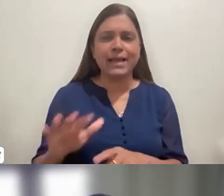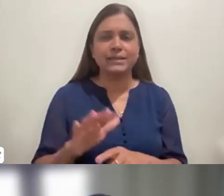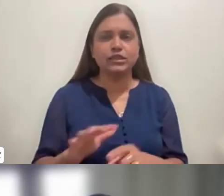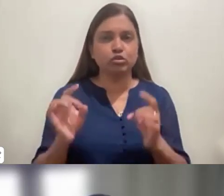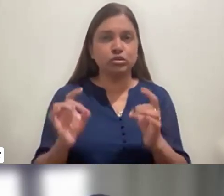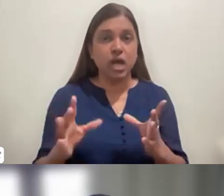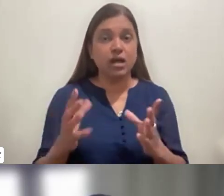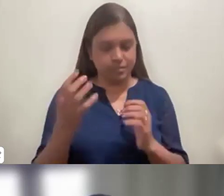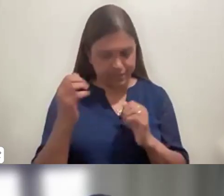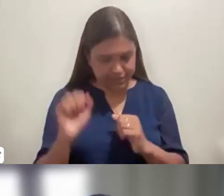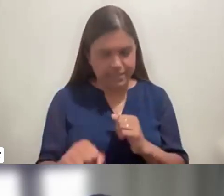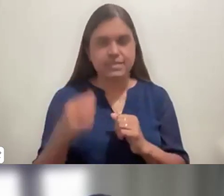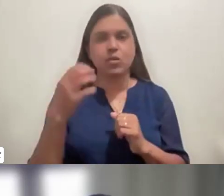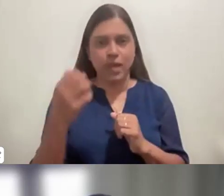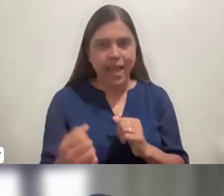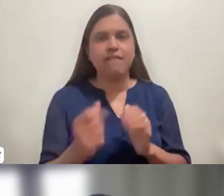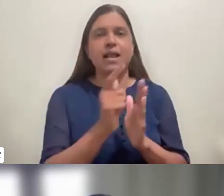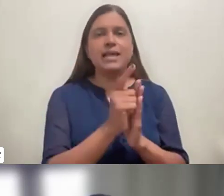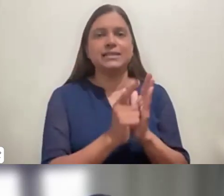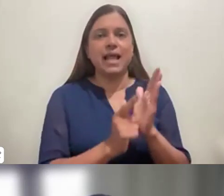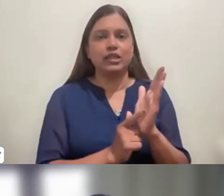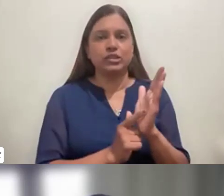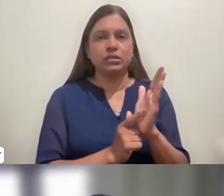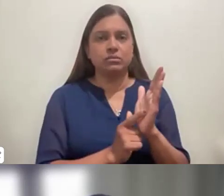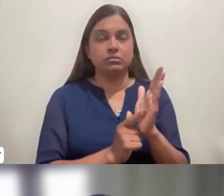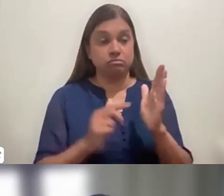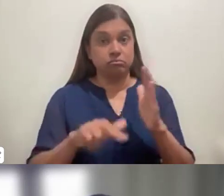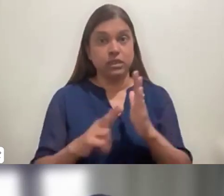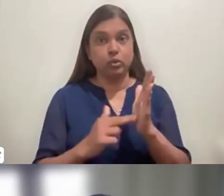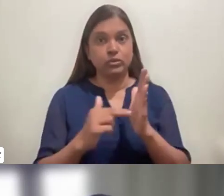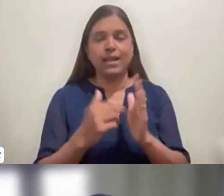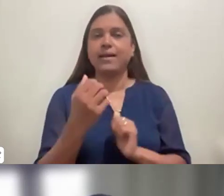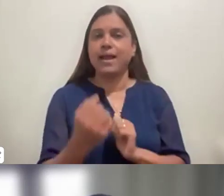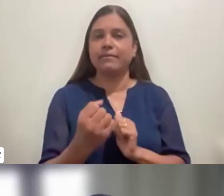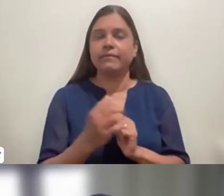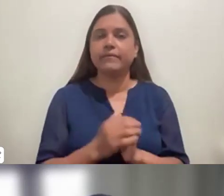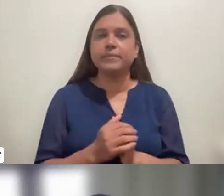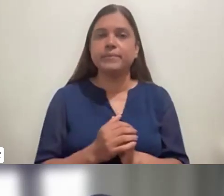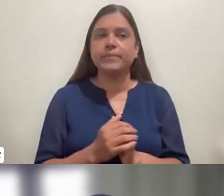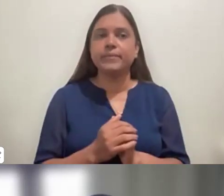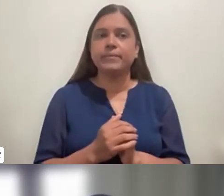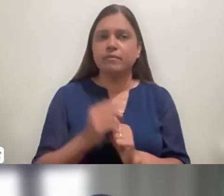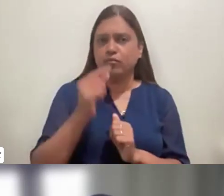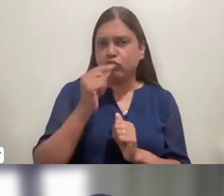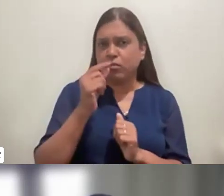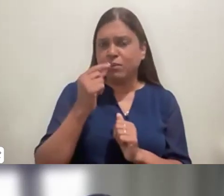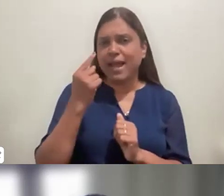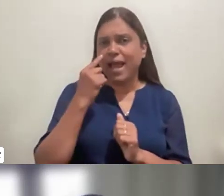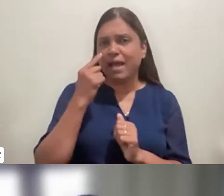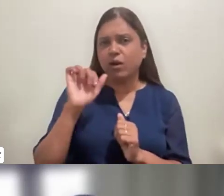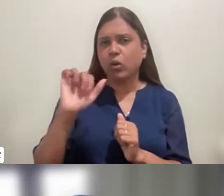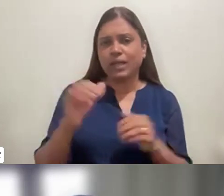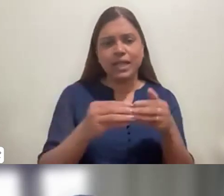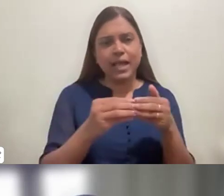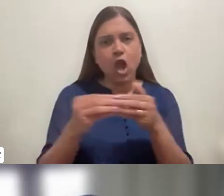some legislations in place as well within New Zealand, but probably having a look at their guidelines. Perhaps